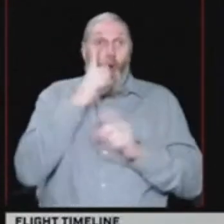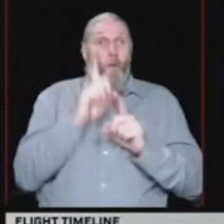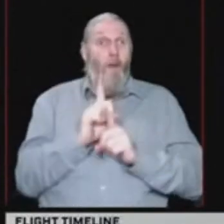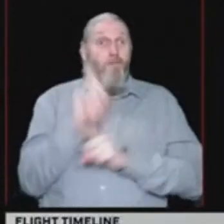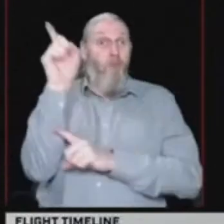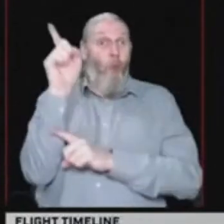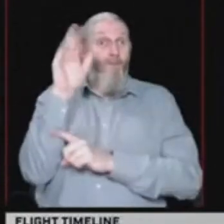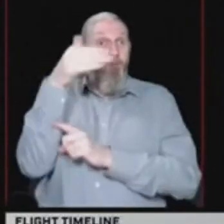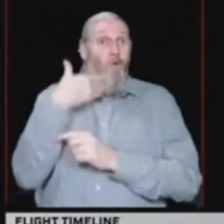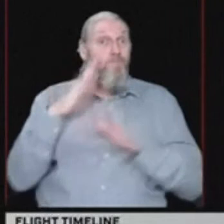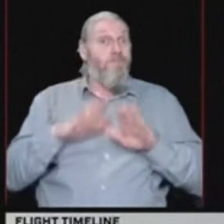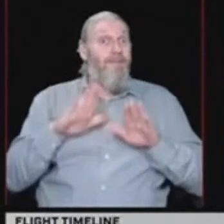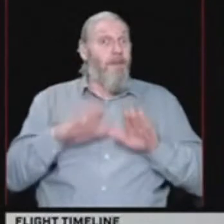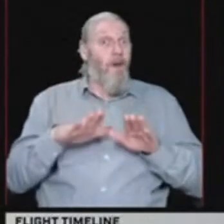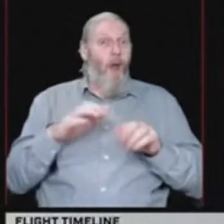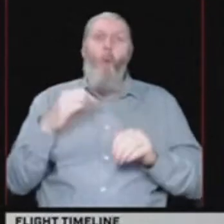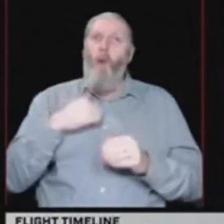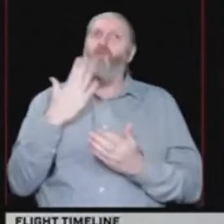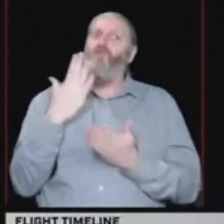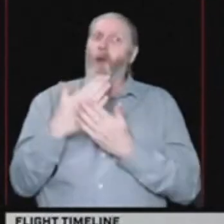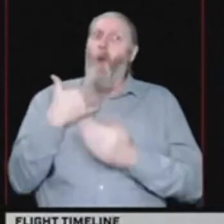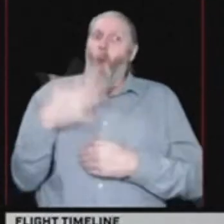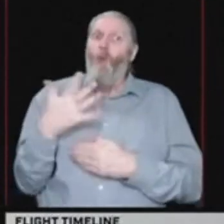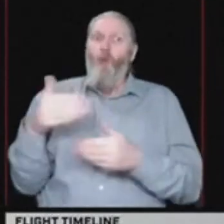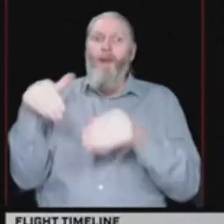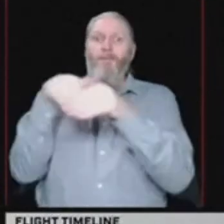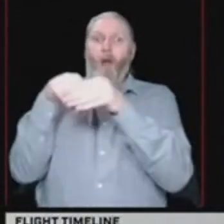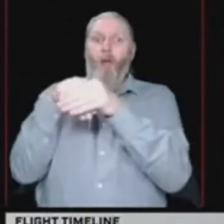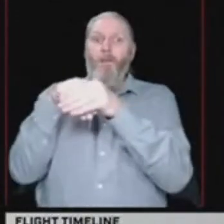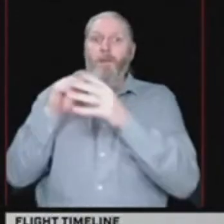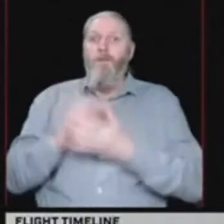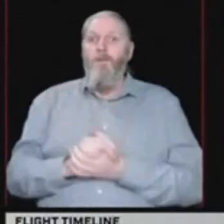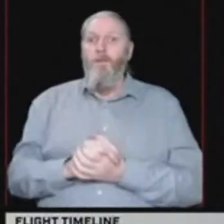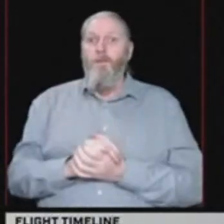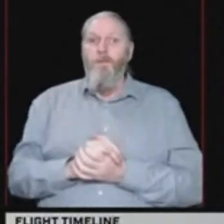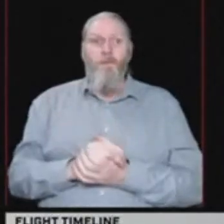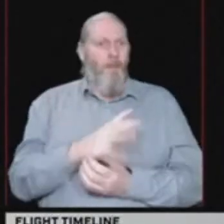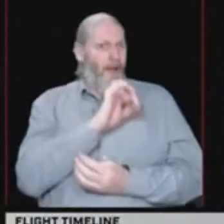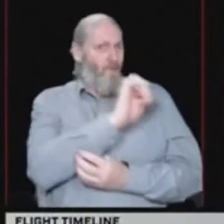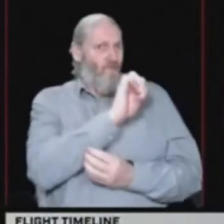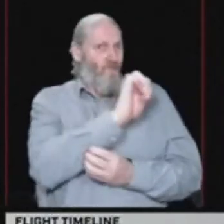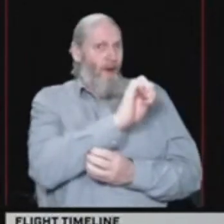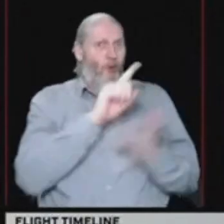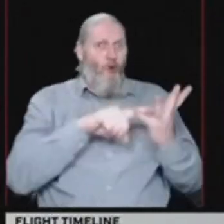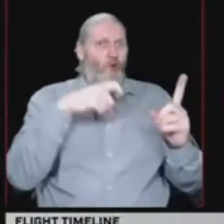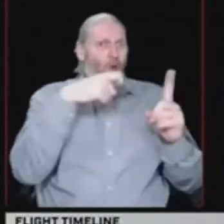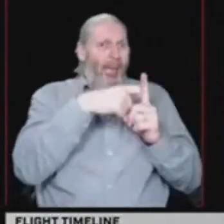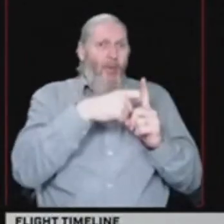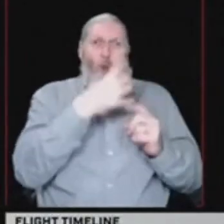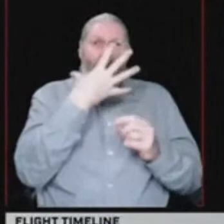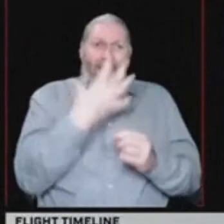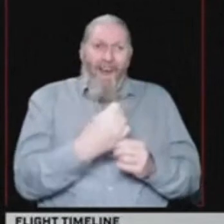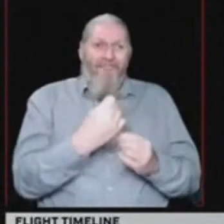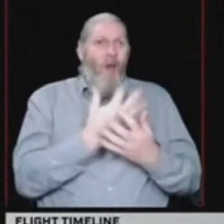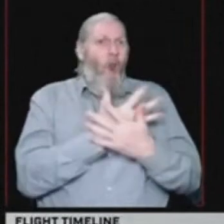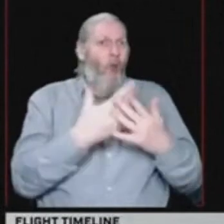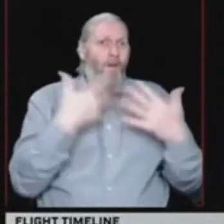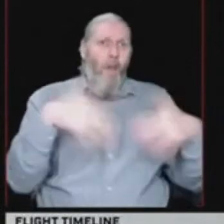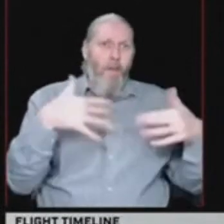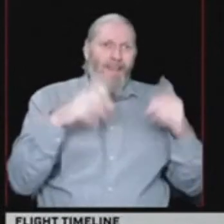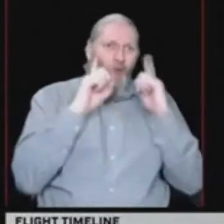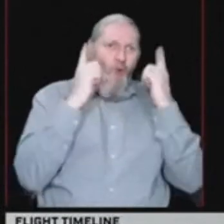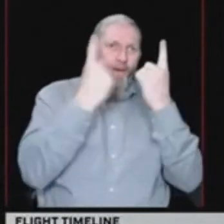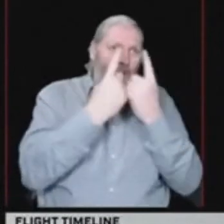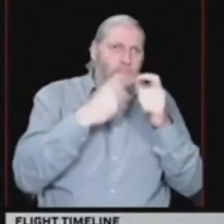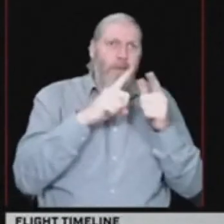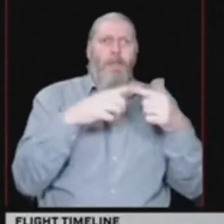that's absolutely right. I mean, the UK has all the pieces to the puzzle. You've got all the satellite manufacturers, you've got incredible universities, you have the logistics, and now you have